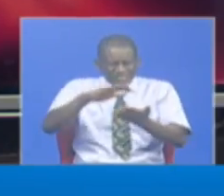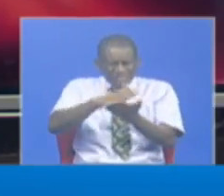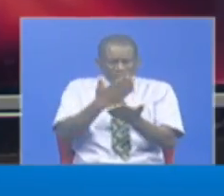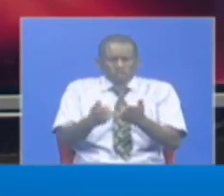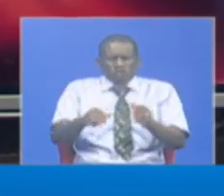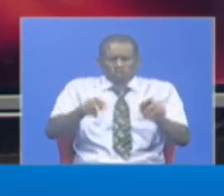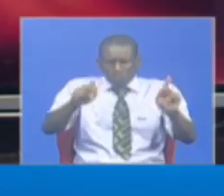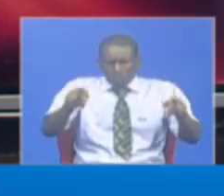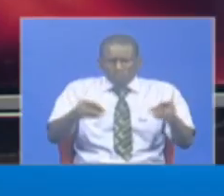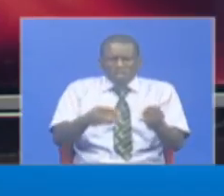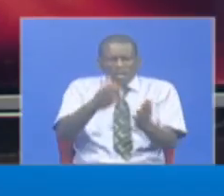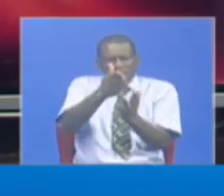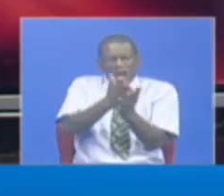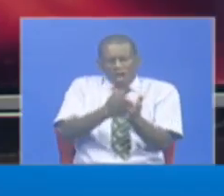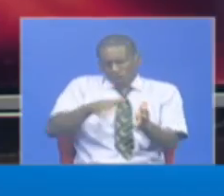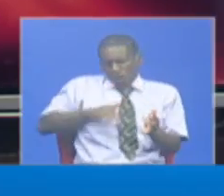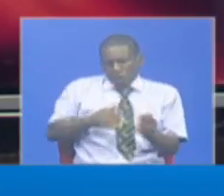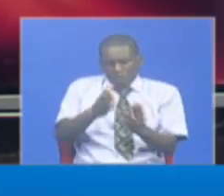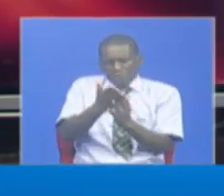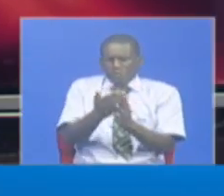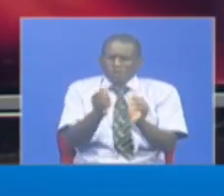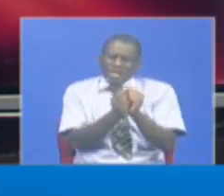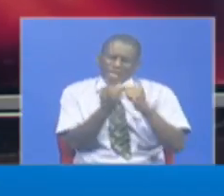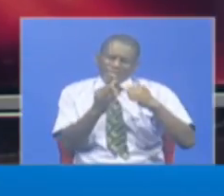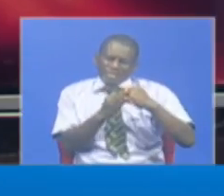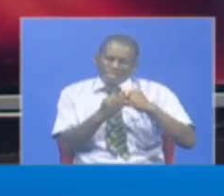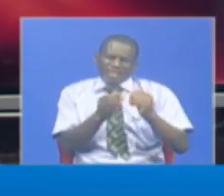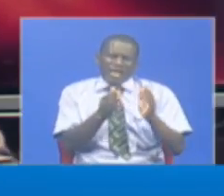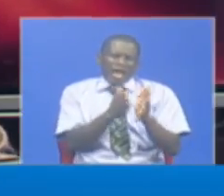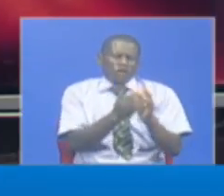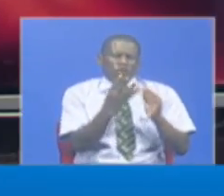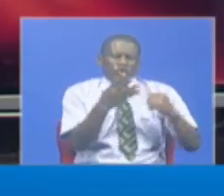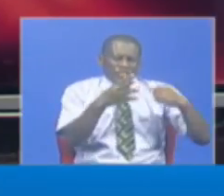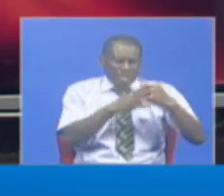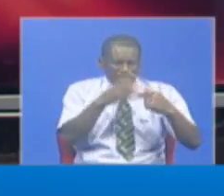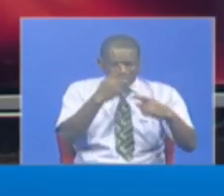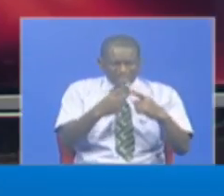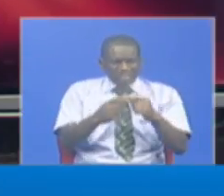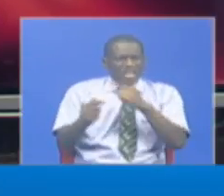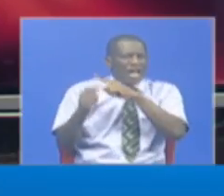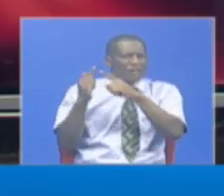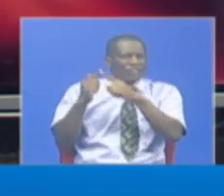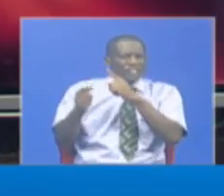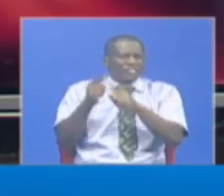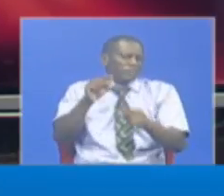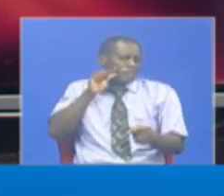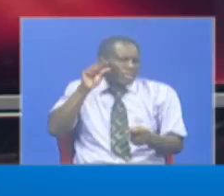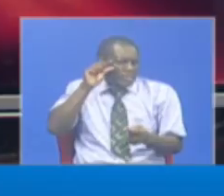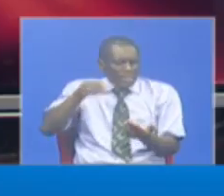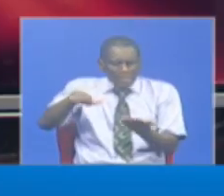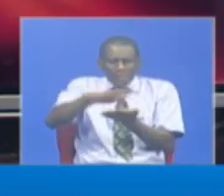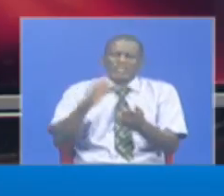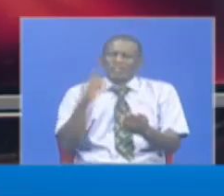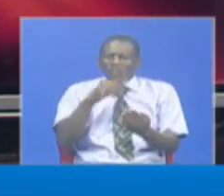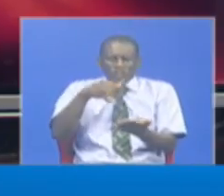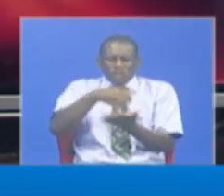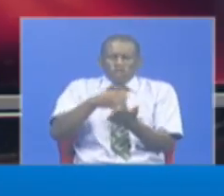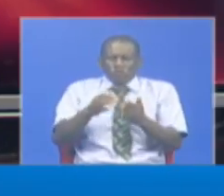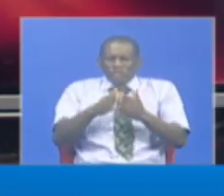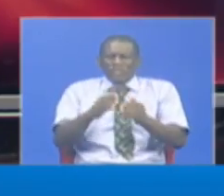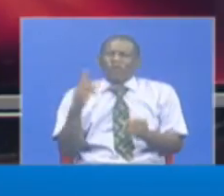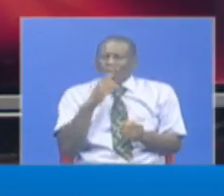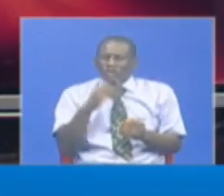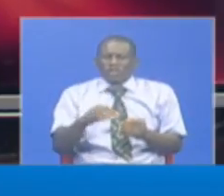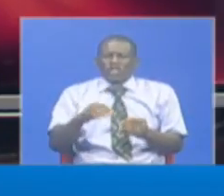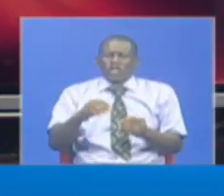population. Almost half of women aged between 18 and 49 have experienced some form of gender-based violence, including sexual harassment, domestic